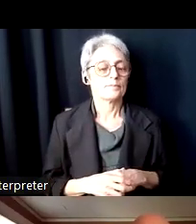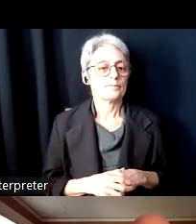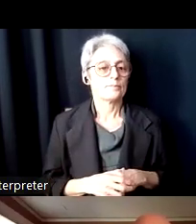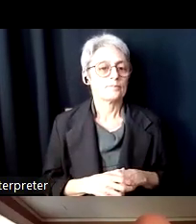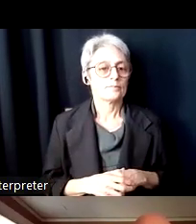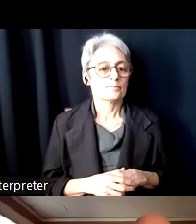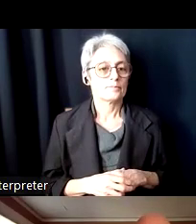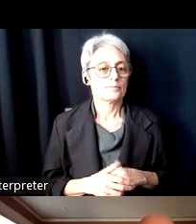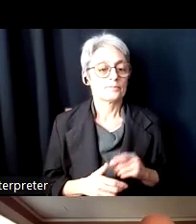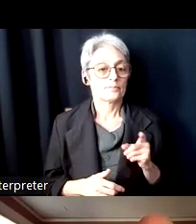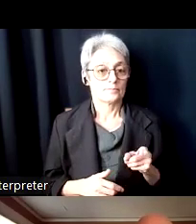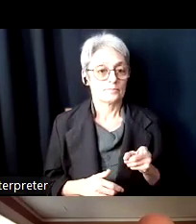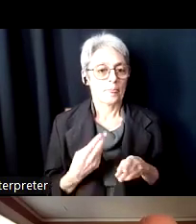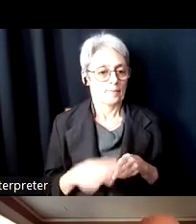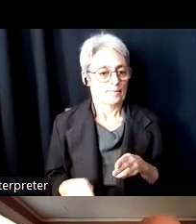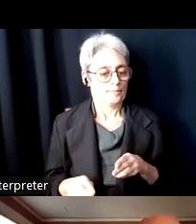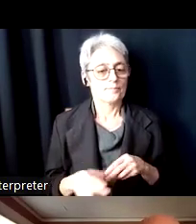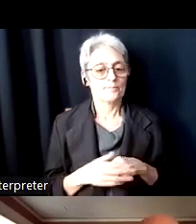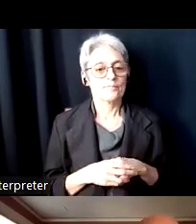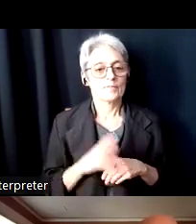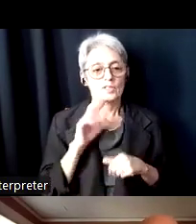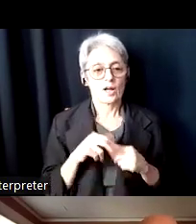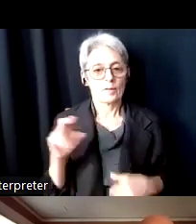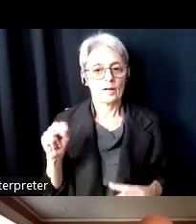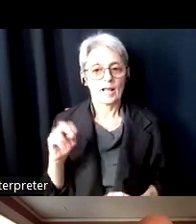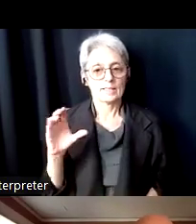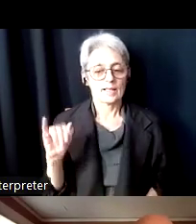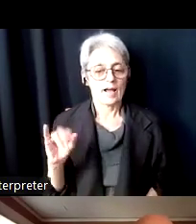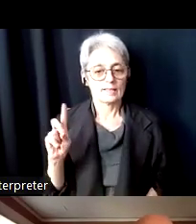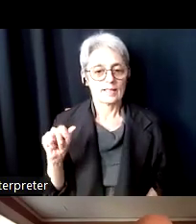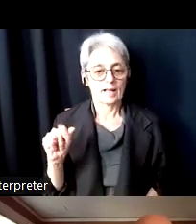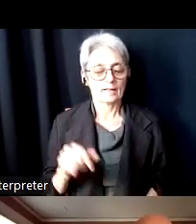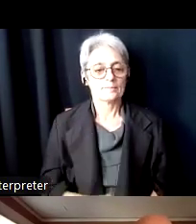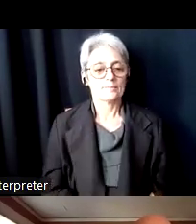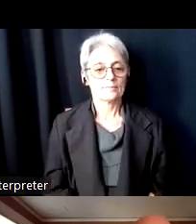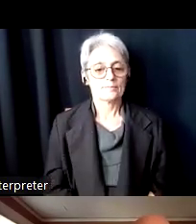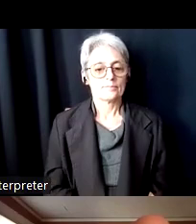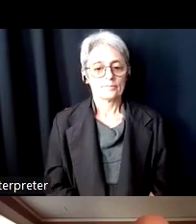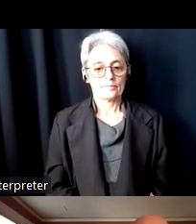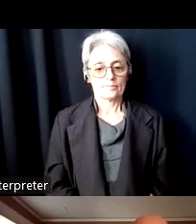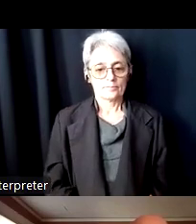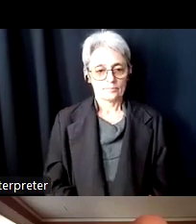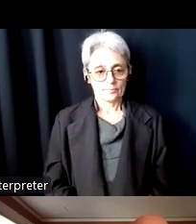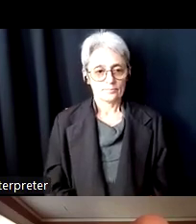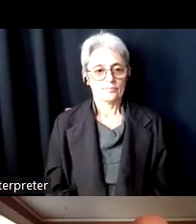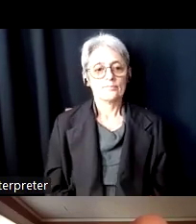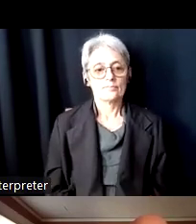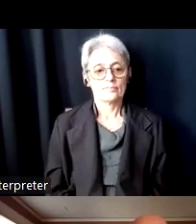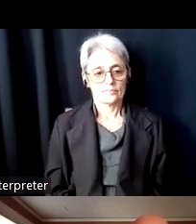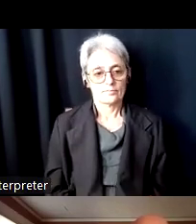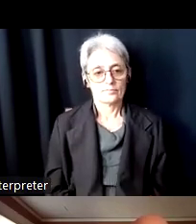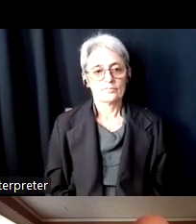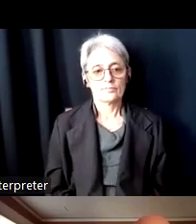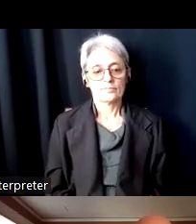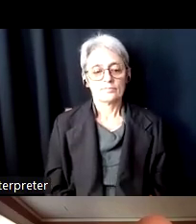briefly draw upon some NCI data. So as a point of comparison, have the survey results for